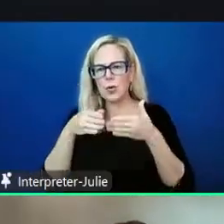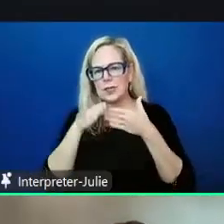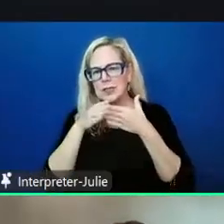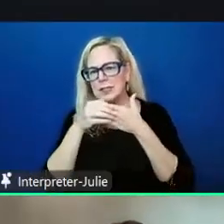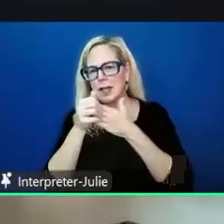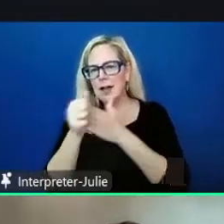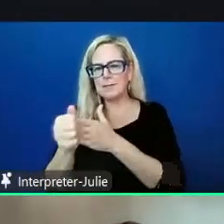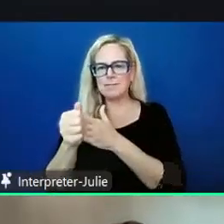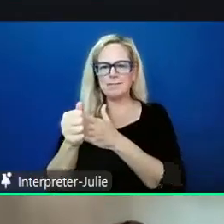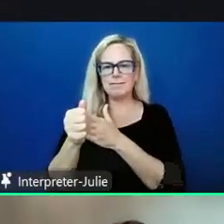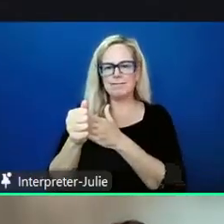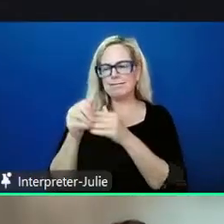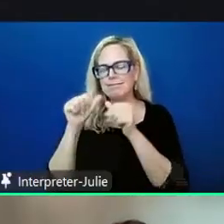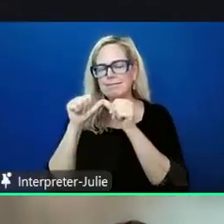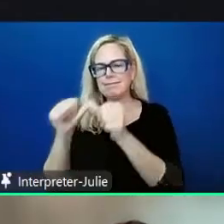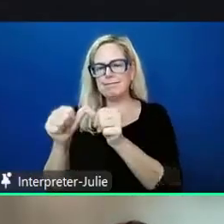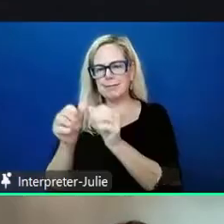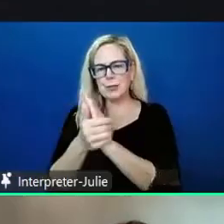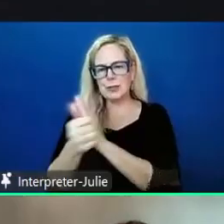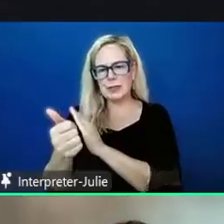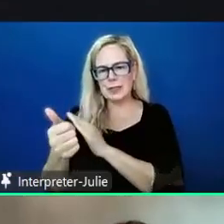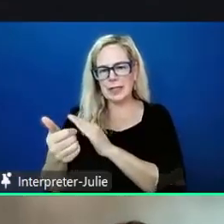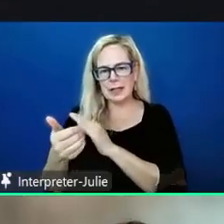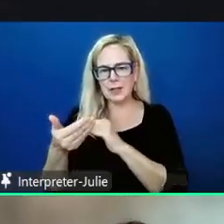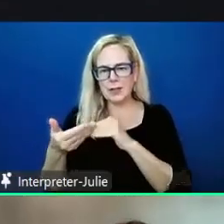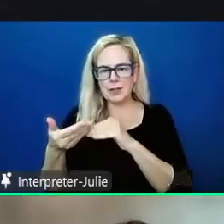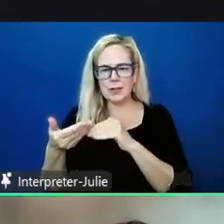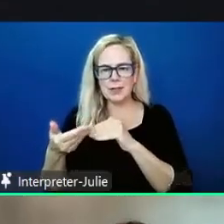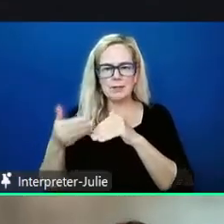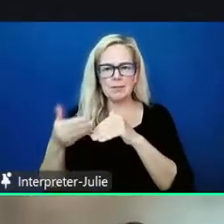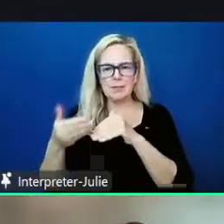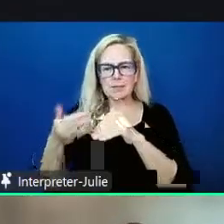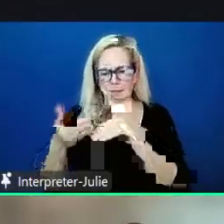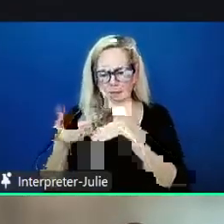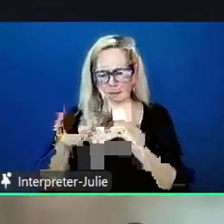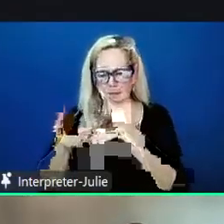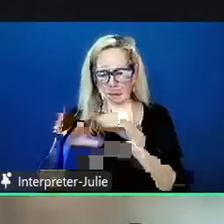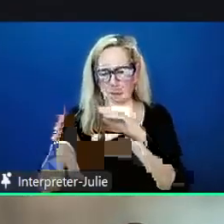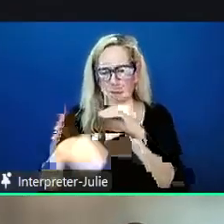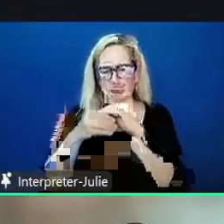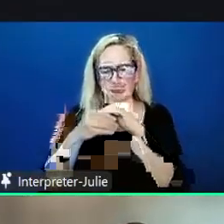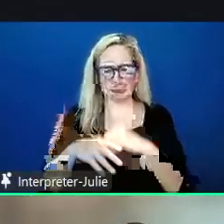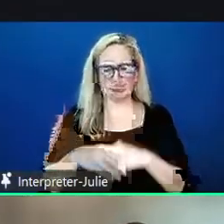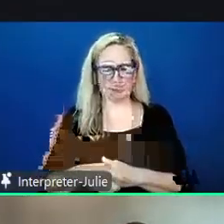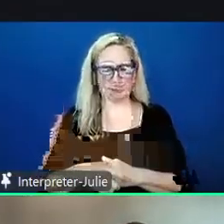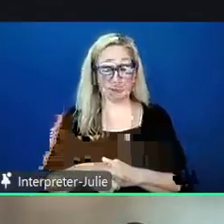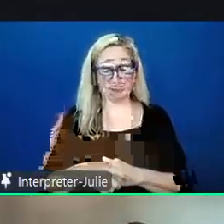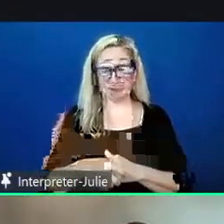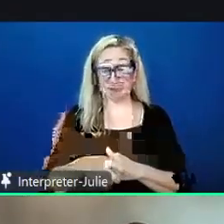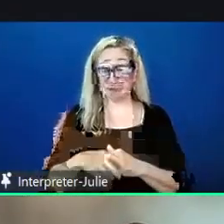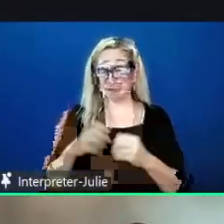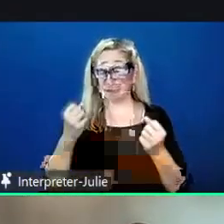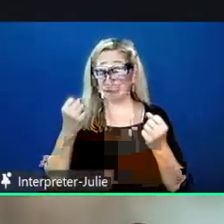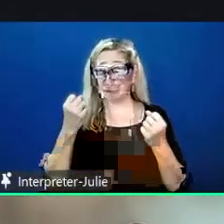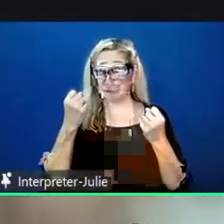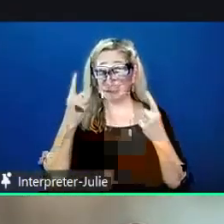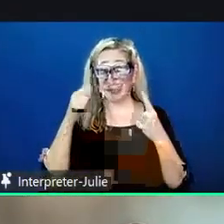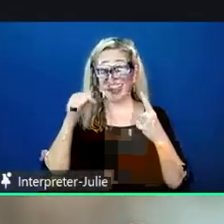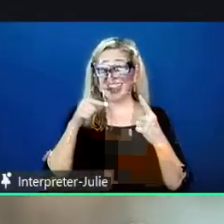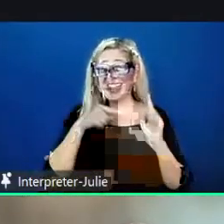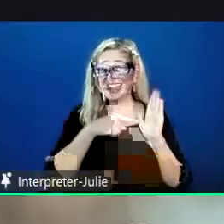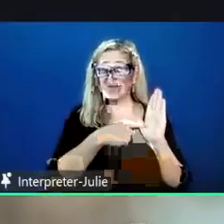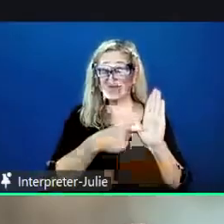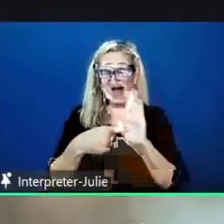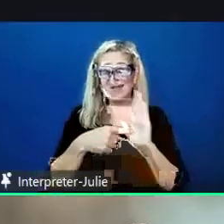short-term performance. So overall, these models work because they target what institutions often miss: belonging,